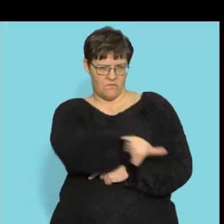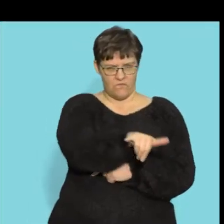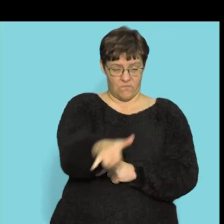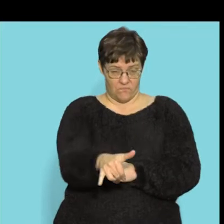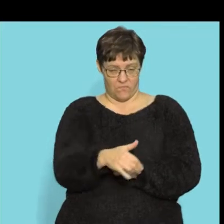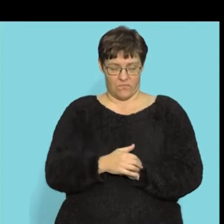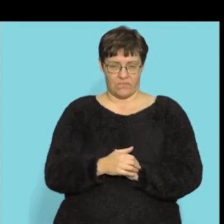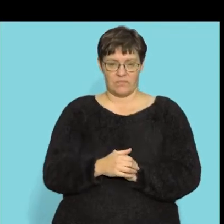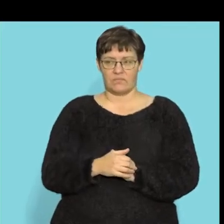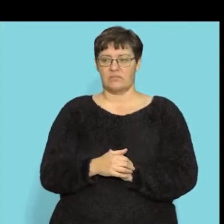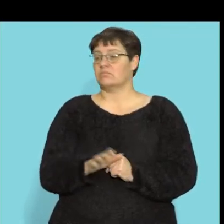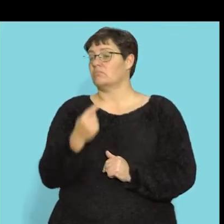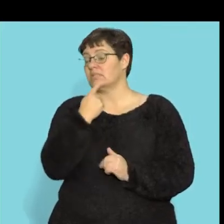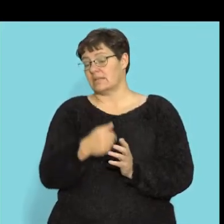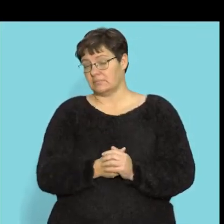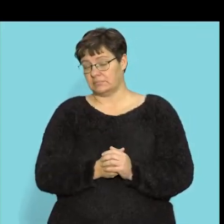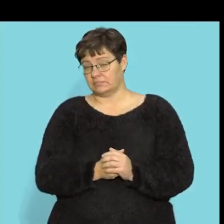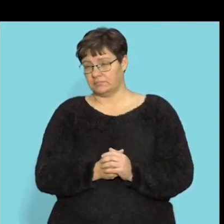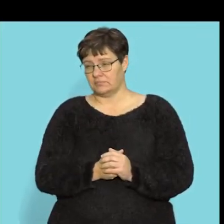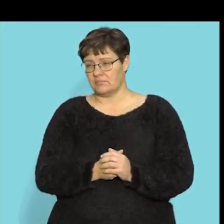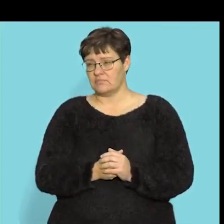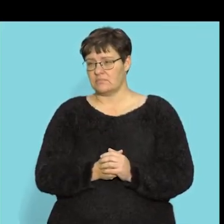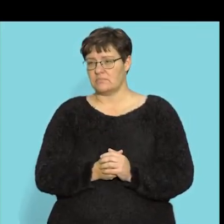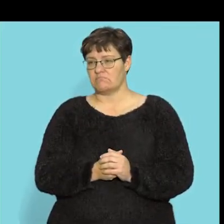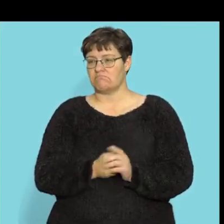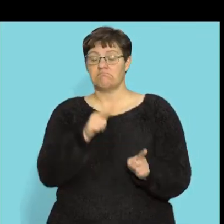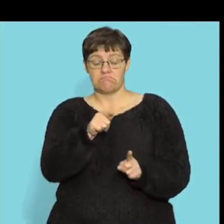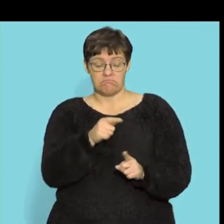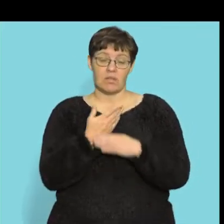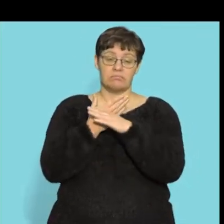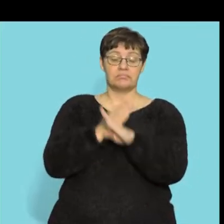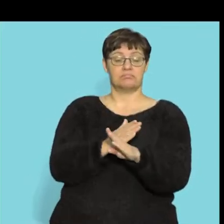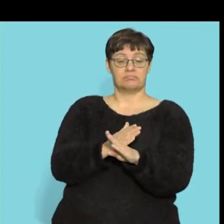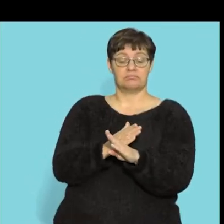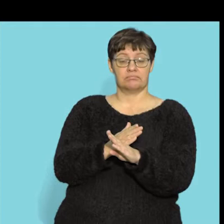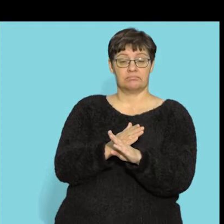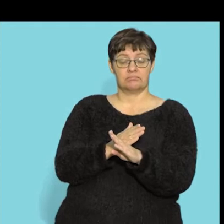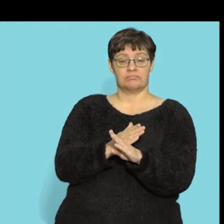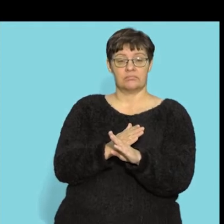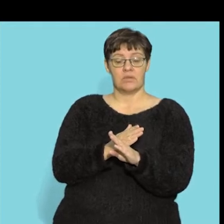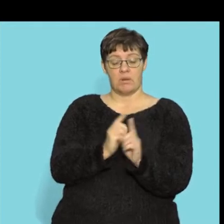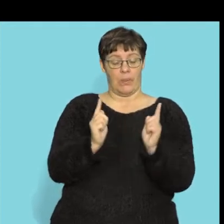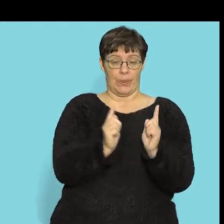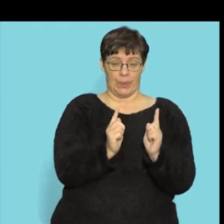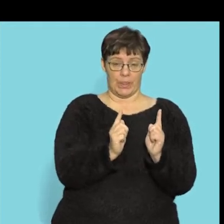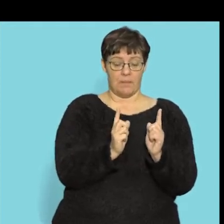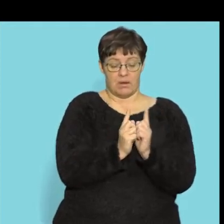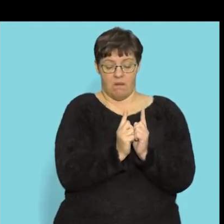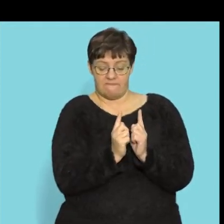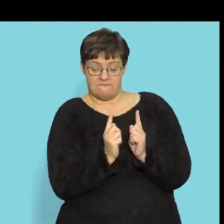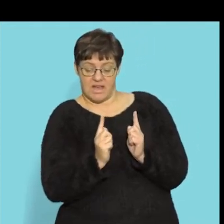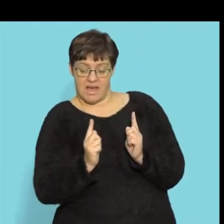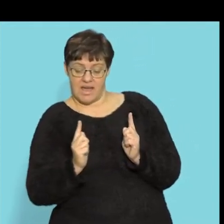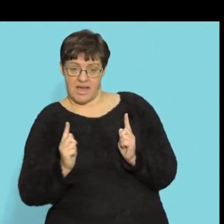are saying that this is the resistance that it offers, now the longer this piece of wire, if this is a segment of